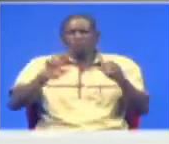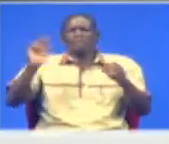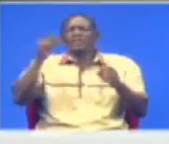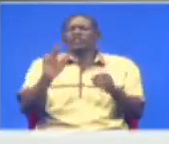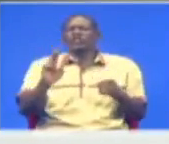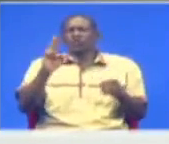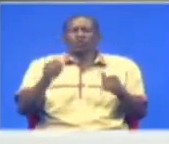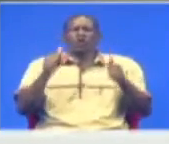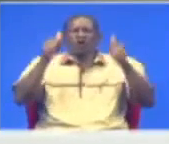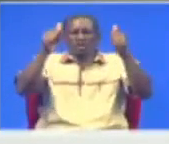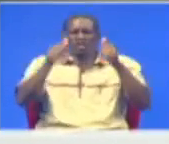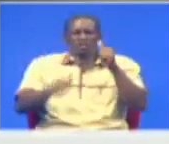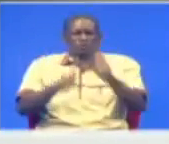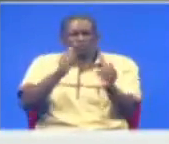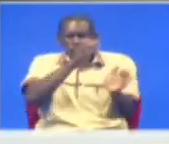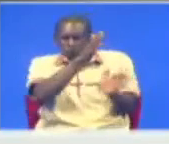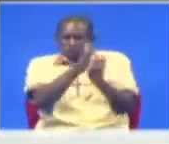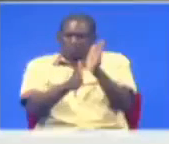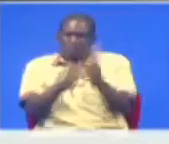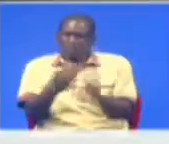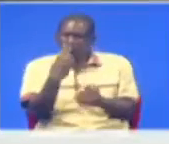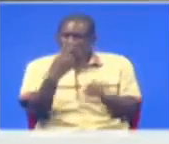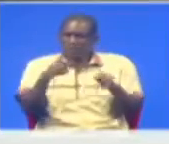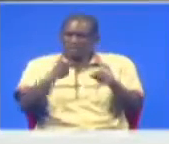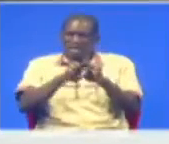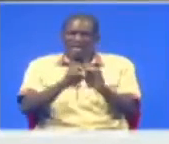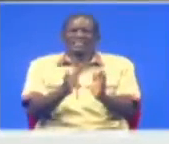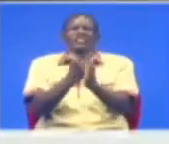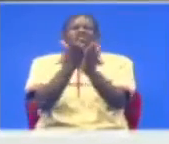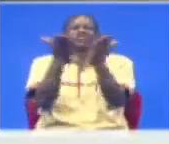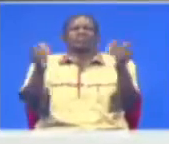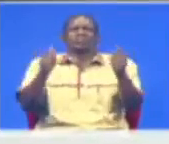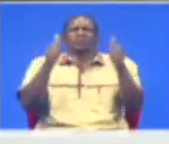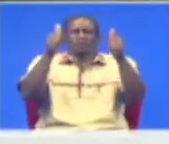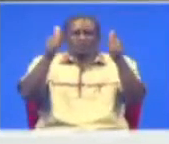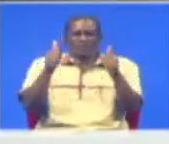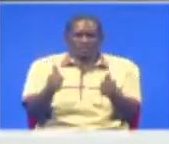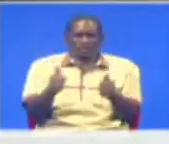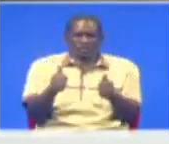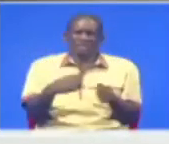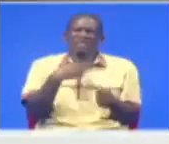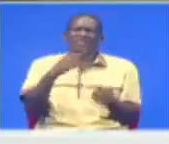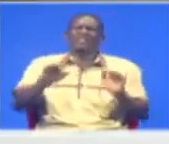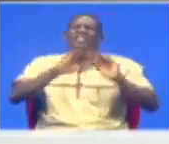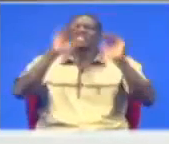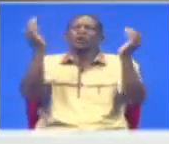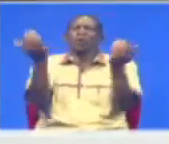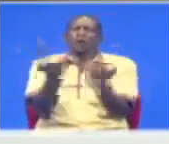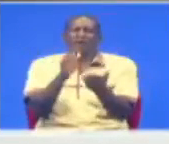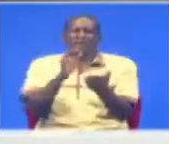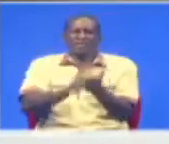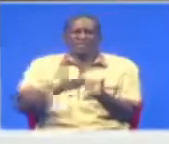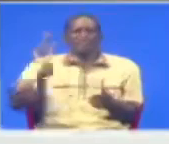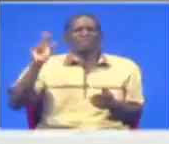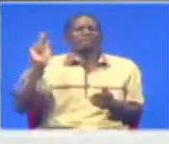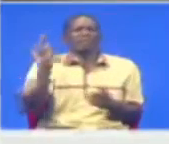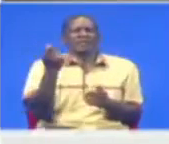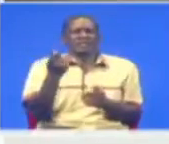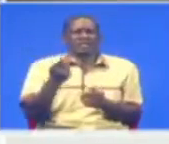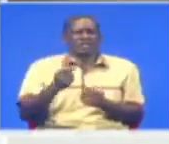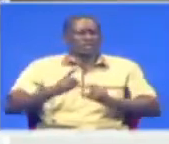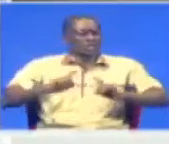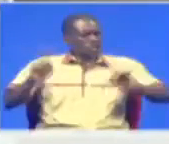a notice that was designed to look like a newspaper notification, telling the world that the president is